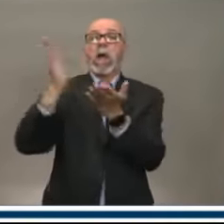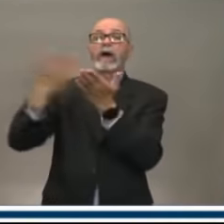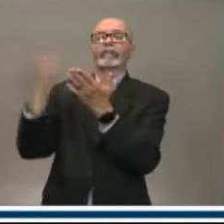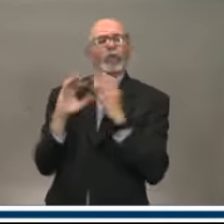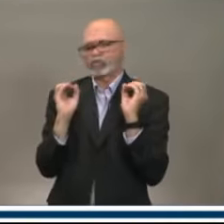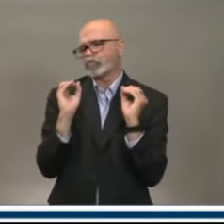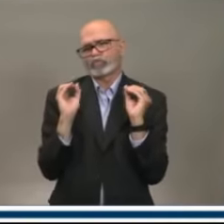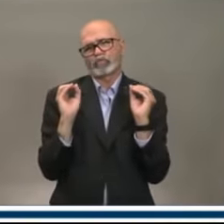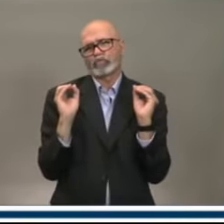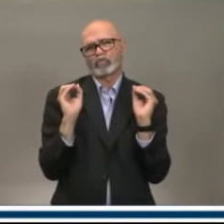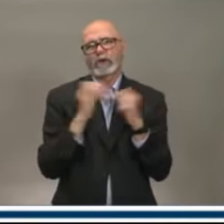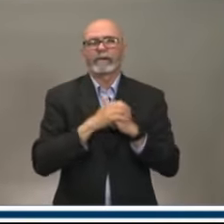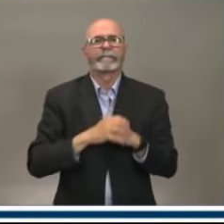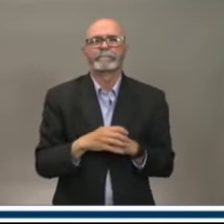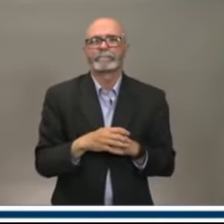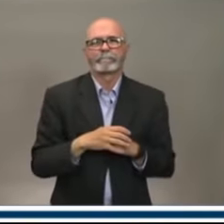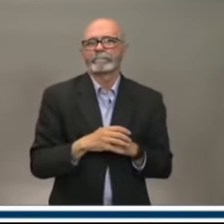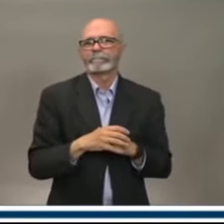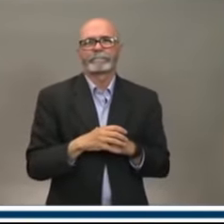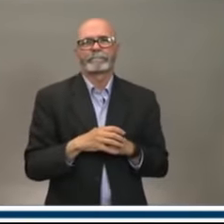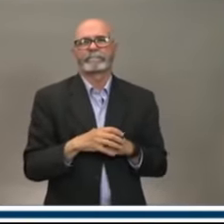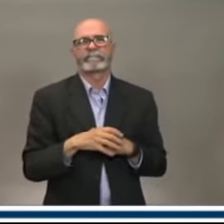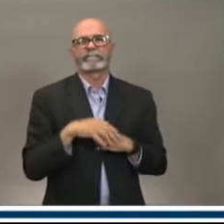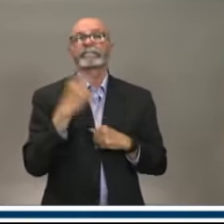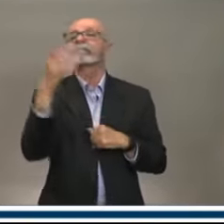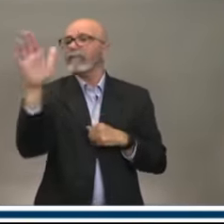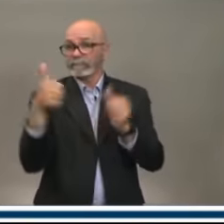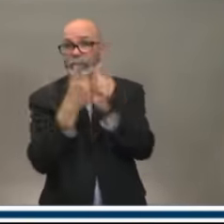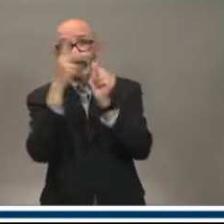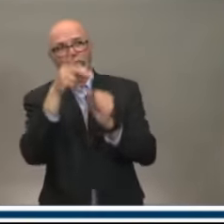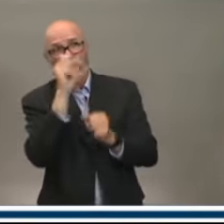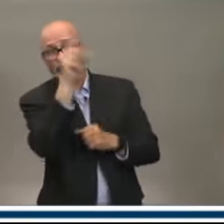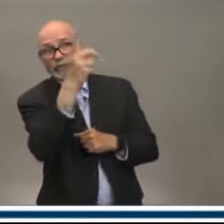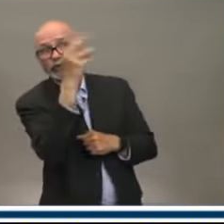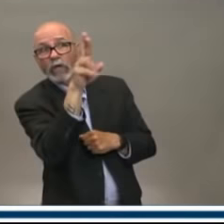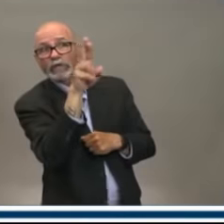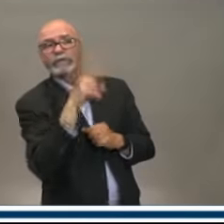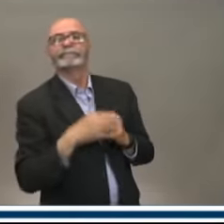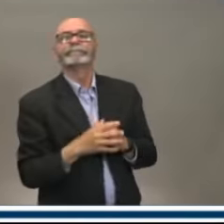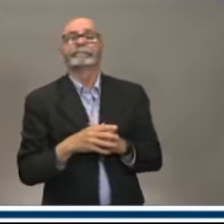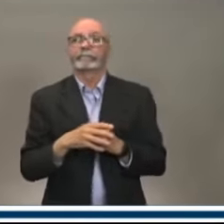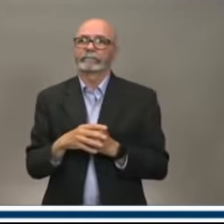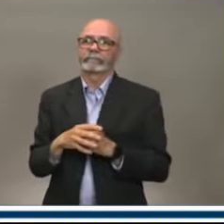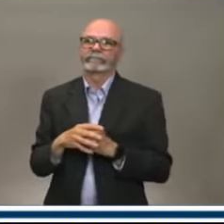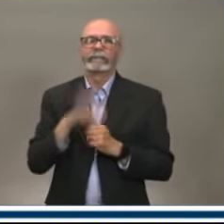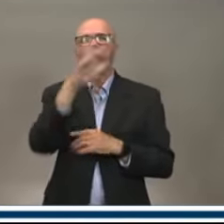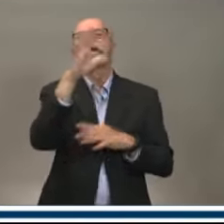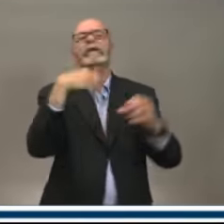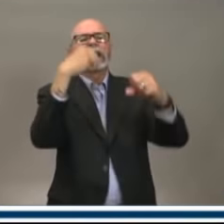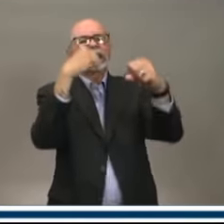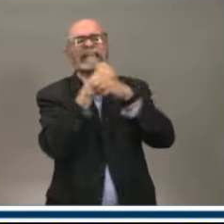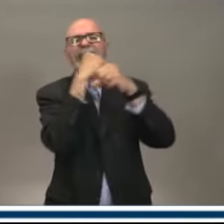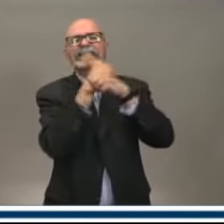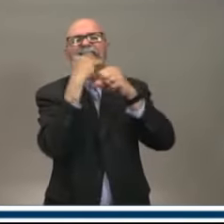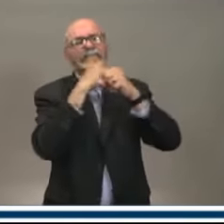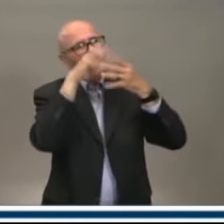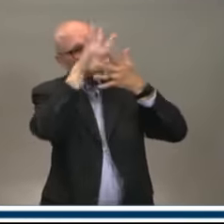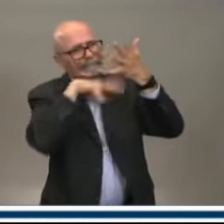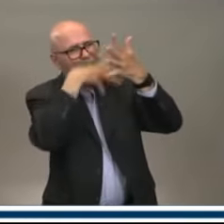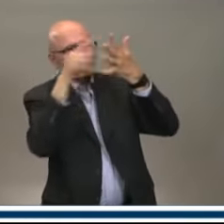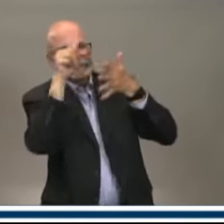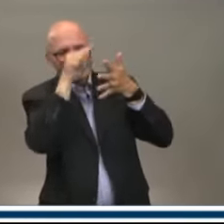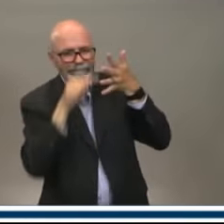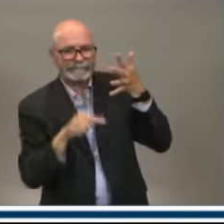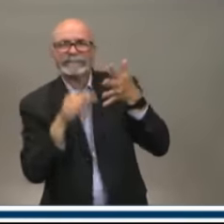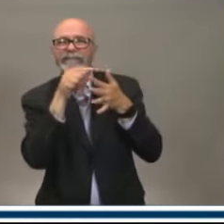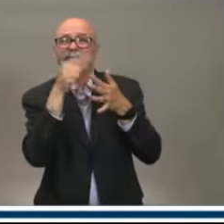follow-up? Yeah, it's for Dr. Strang about statistics. This week there was a change to the way